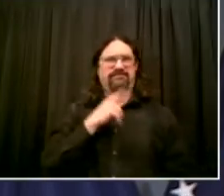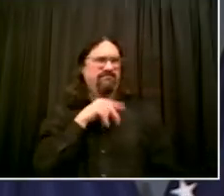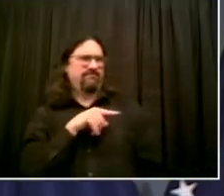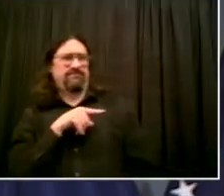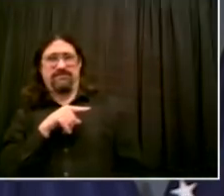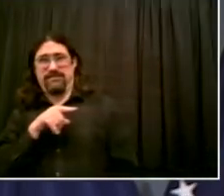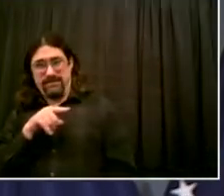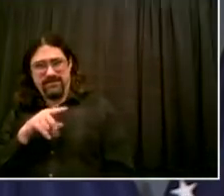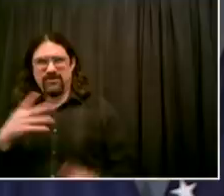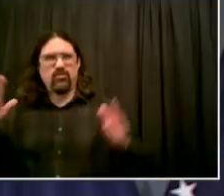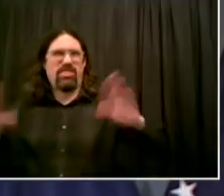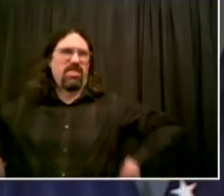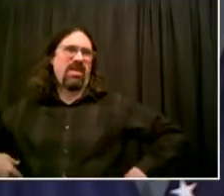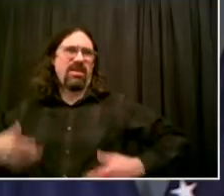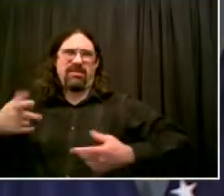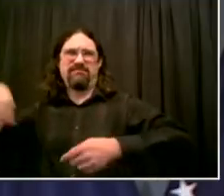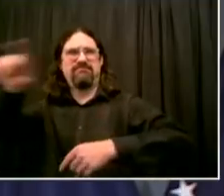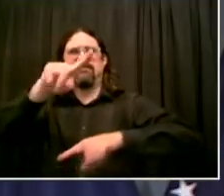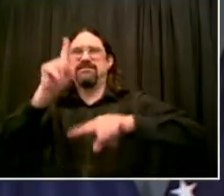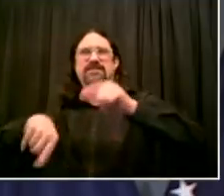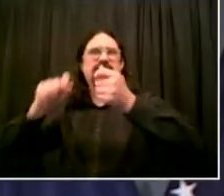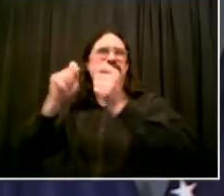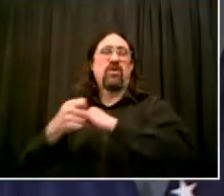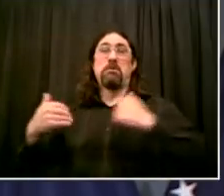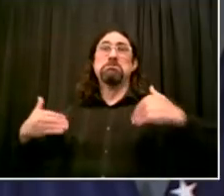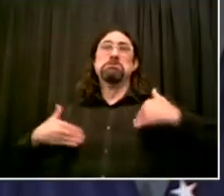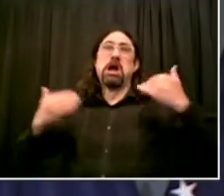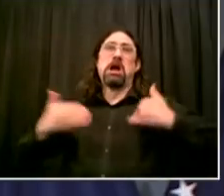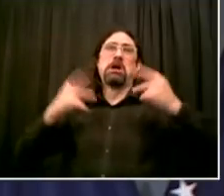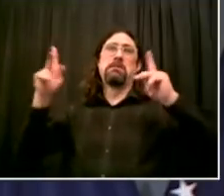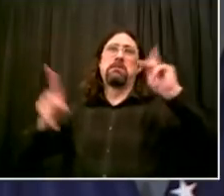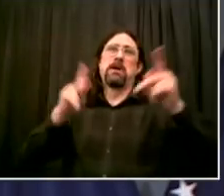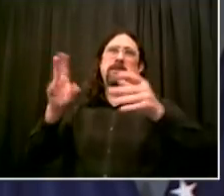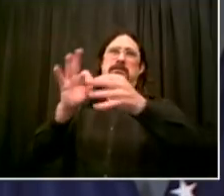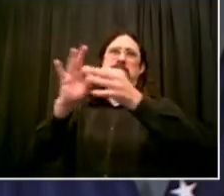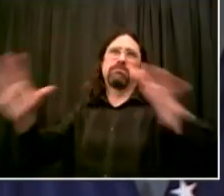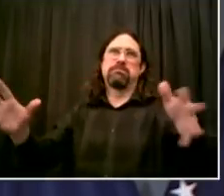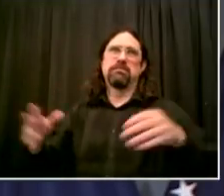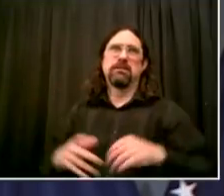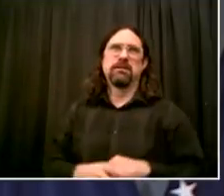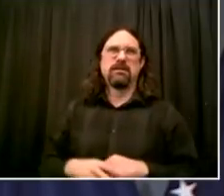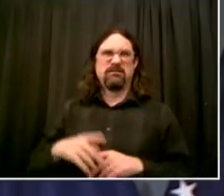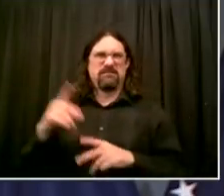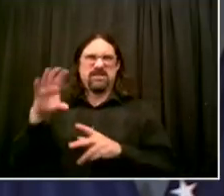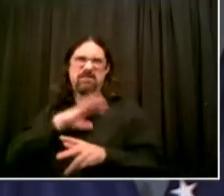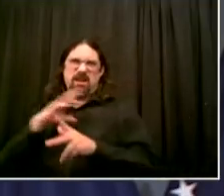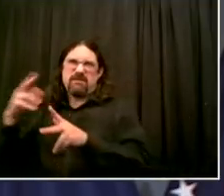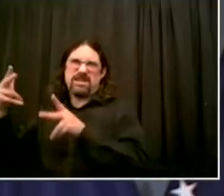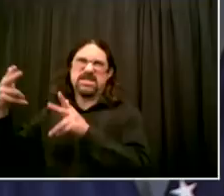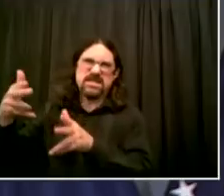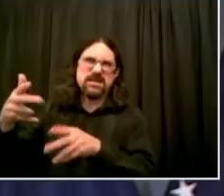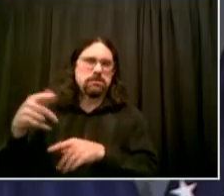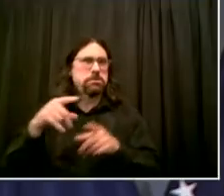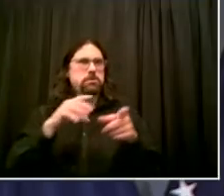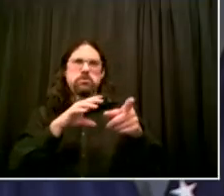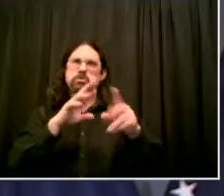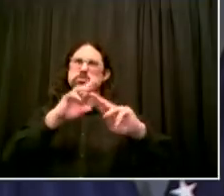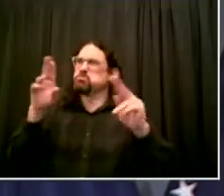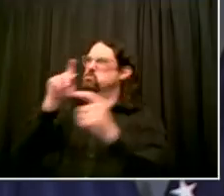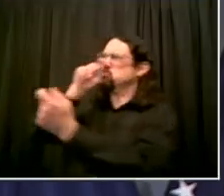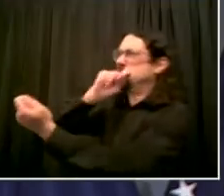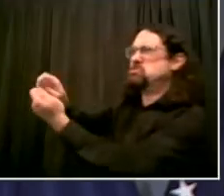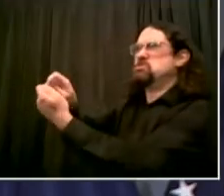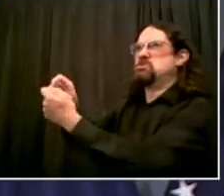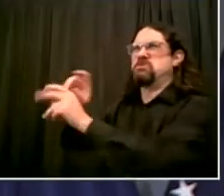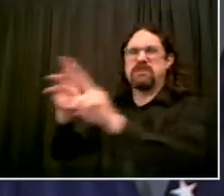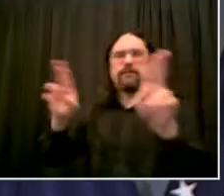from being at a high level, but we worked with those young people who were directly involved in the situation, and